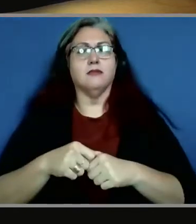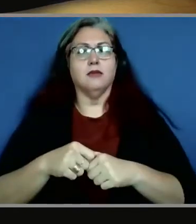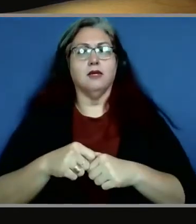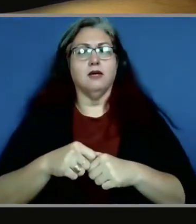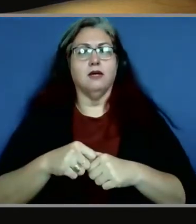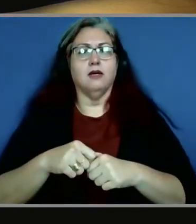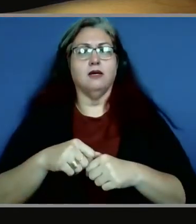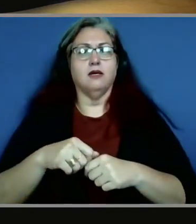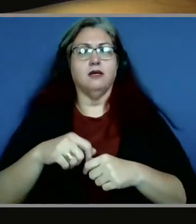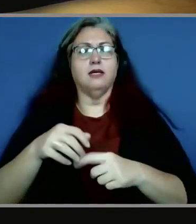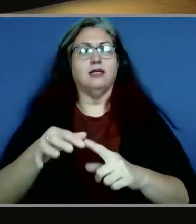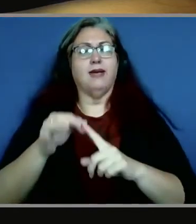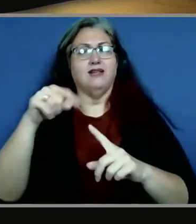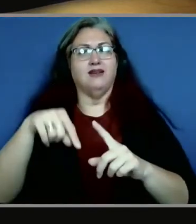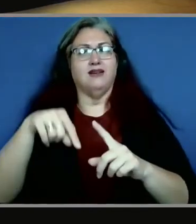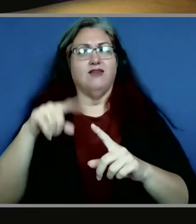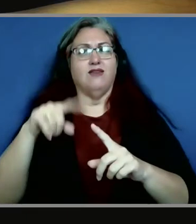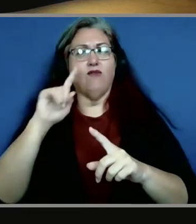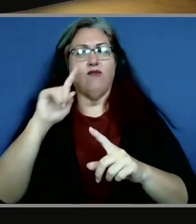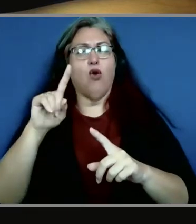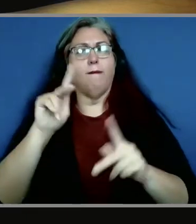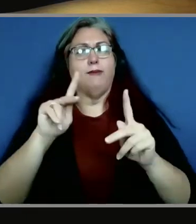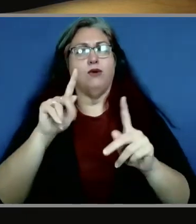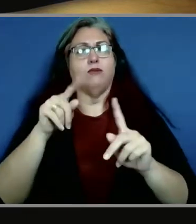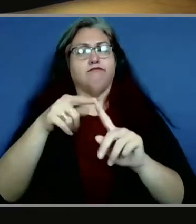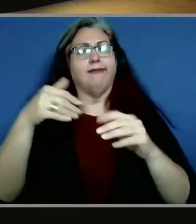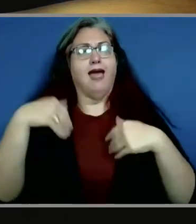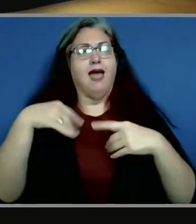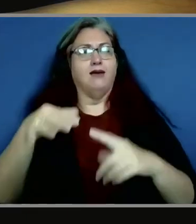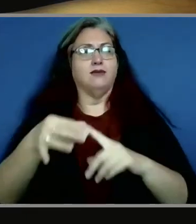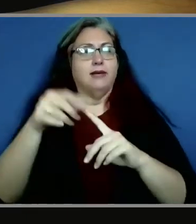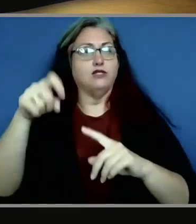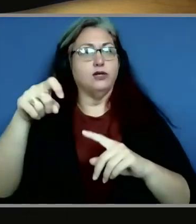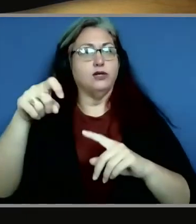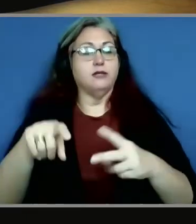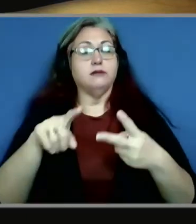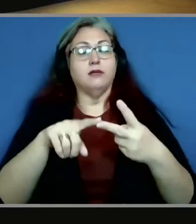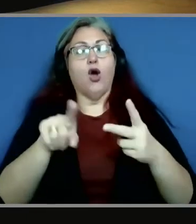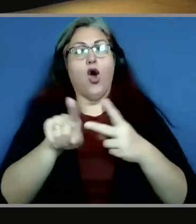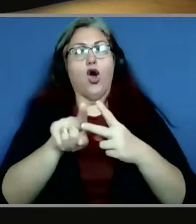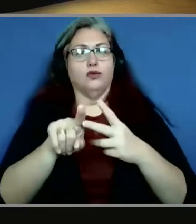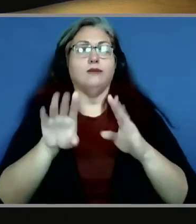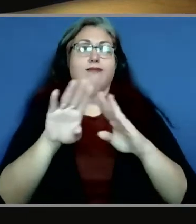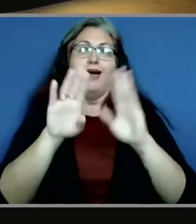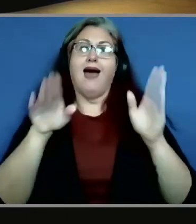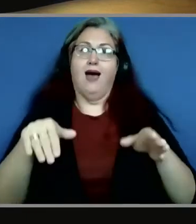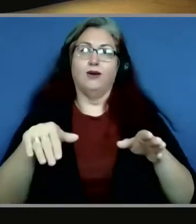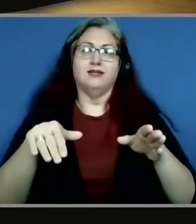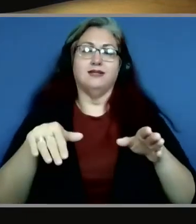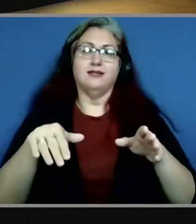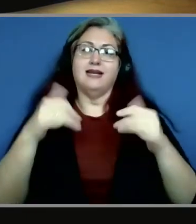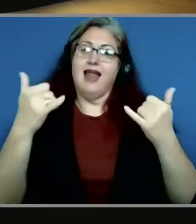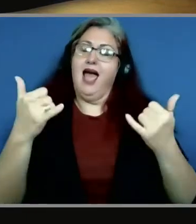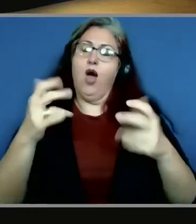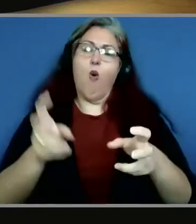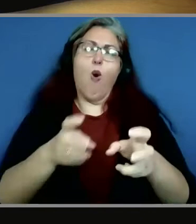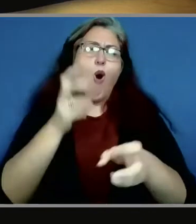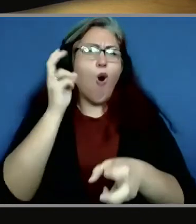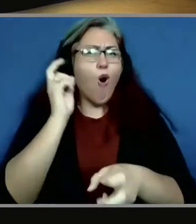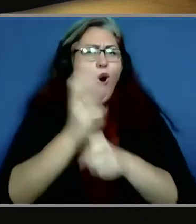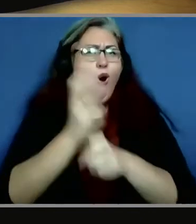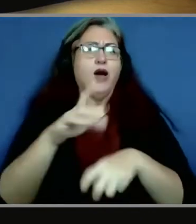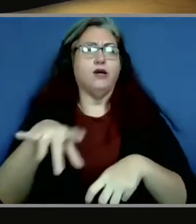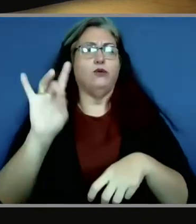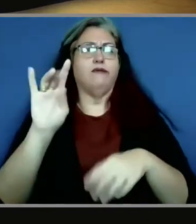among Maui County for our special needs. And also housing. It's very hard to find